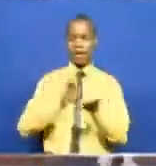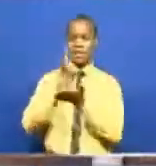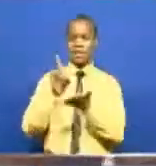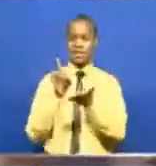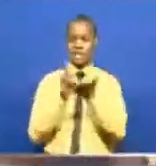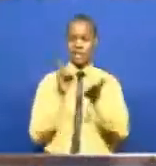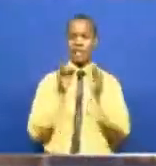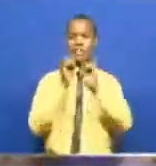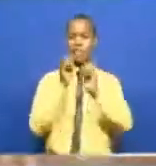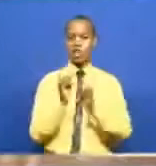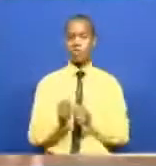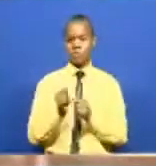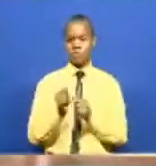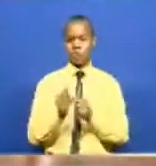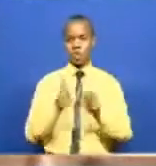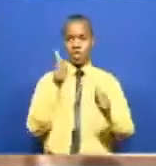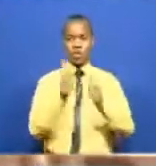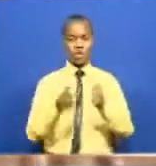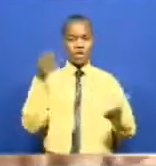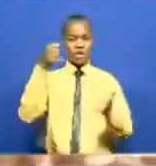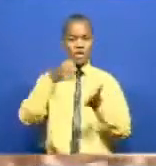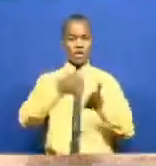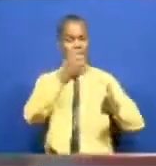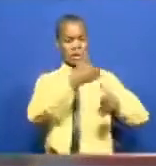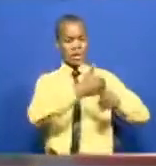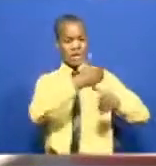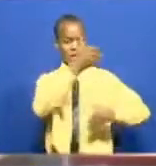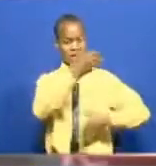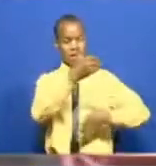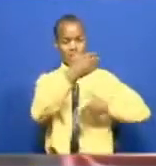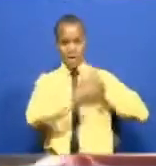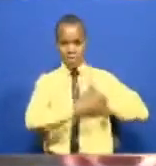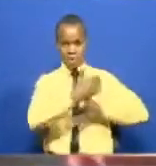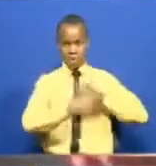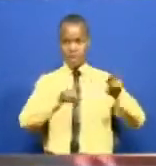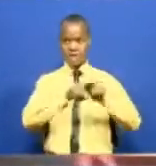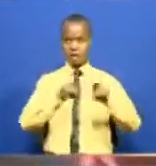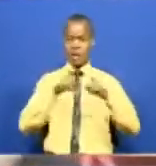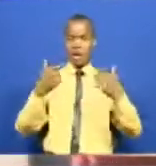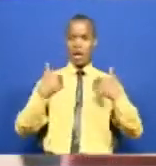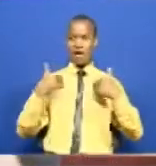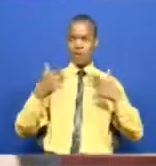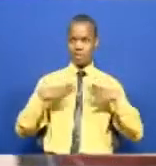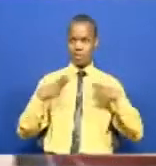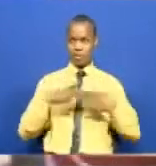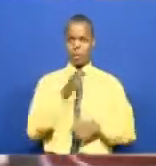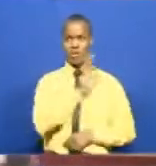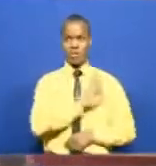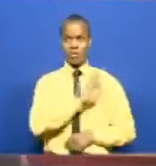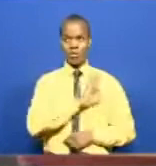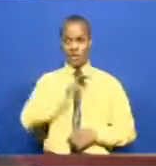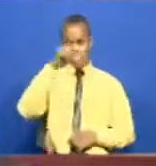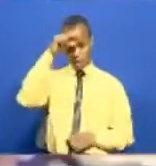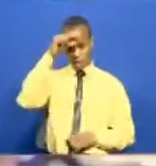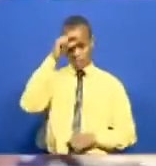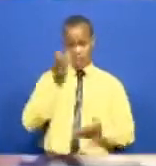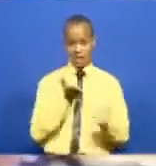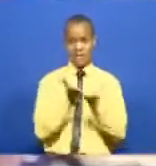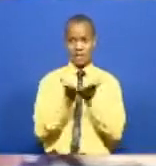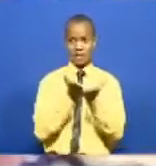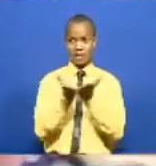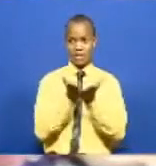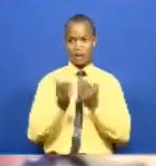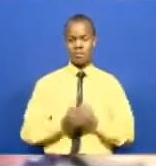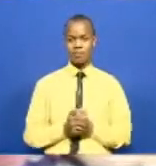district stretches to the Namanga border post and is aimed at having locals benefit from close government services. Last